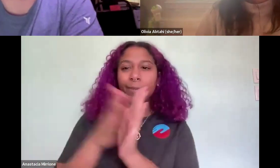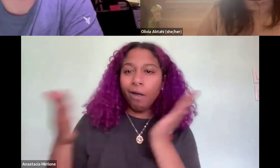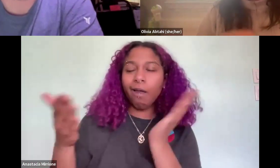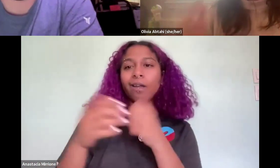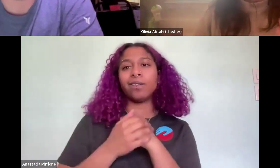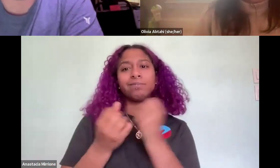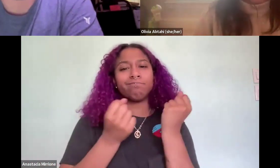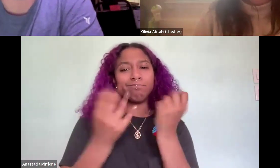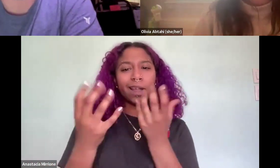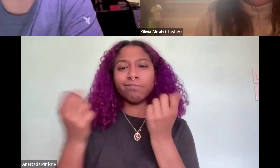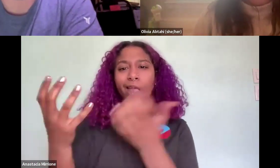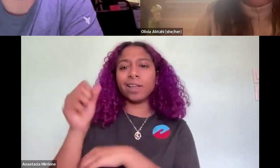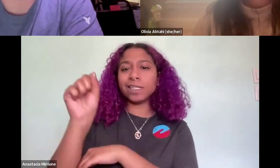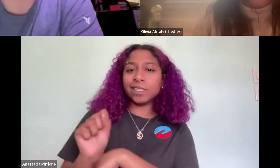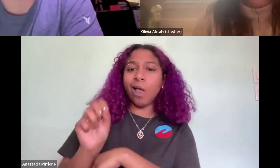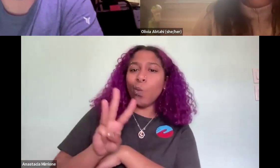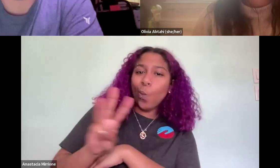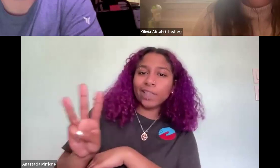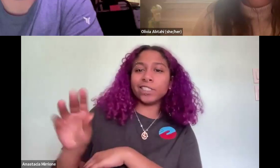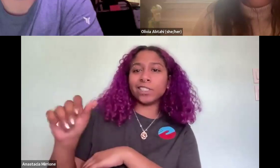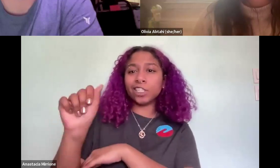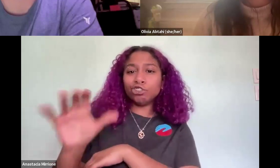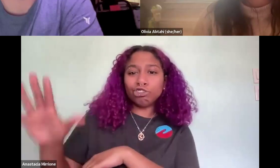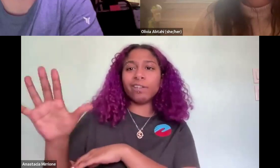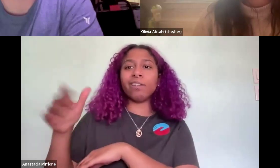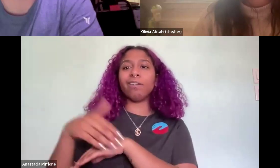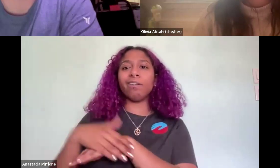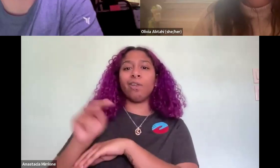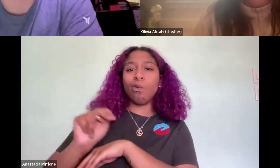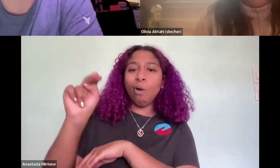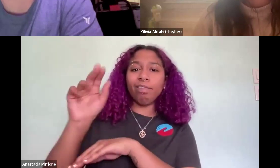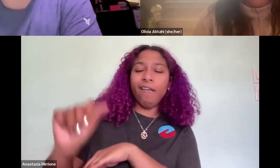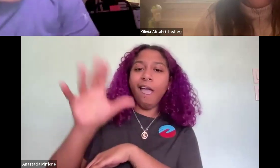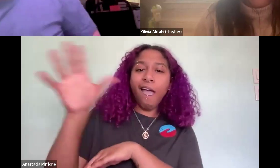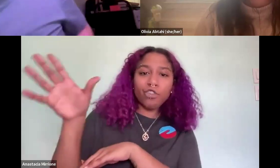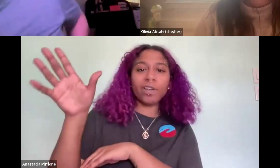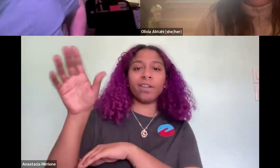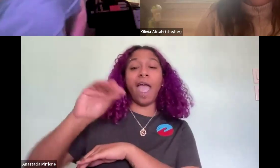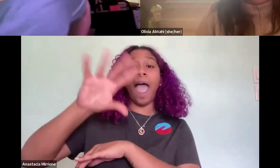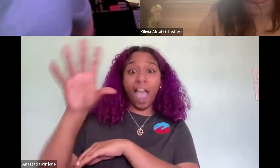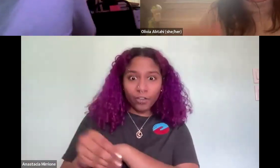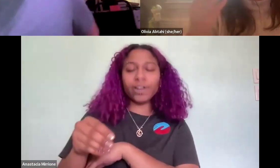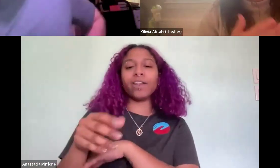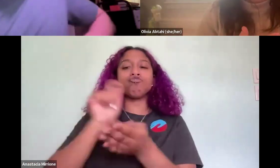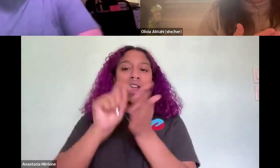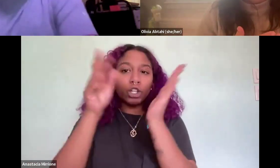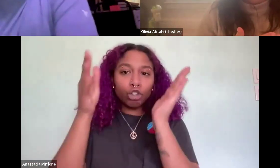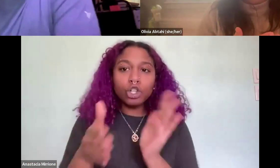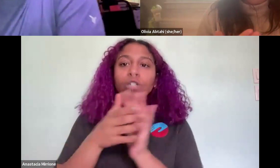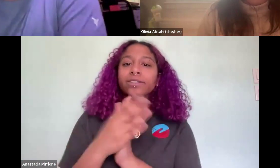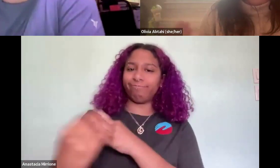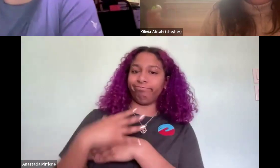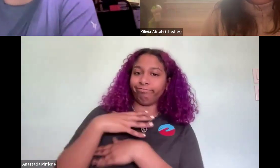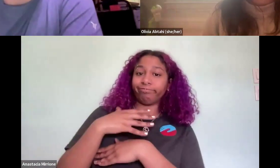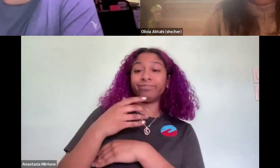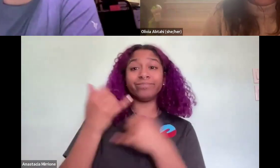other Southwest Asian, North African writers or Swana writers have definitely had an influence on me, but even just contemporary